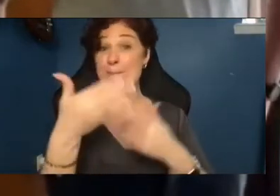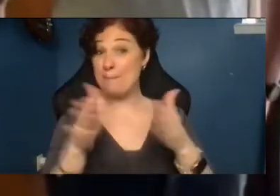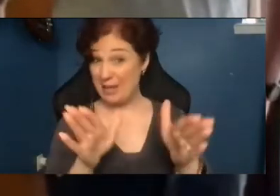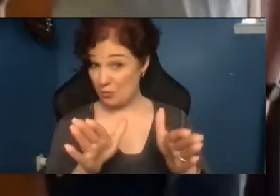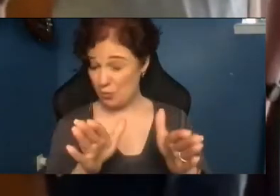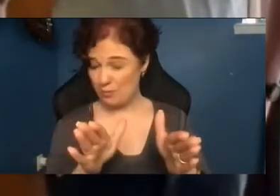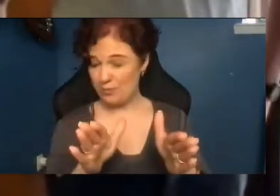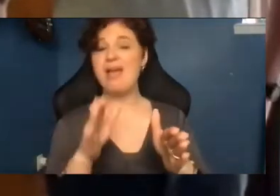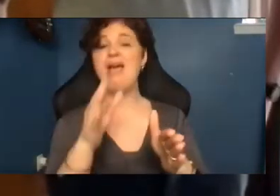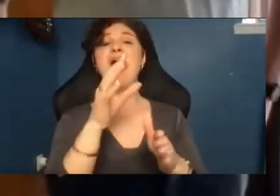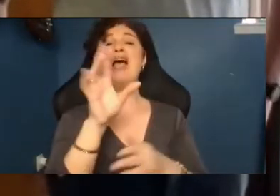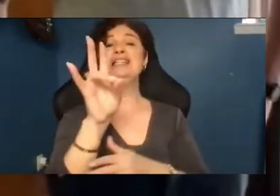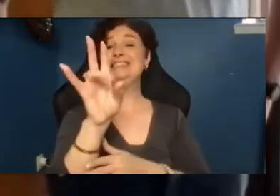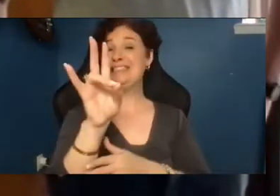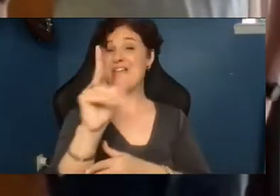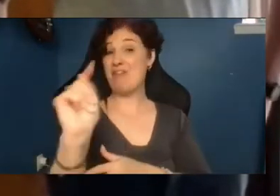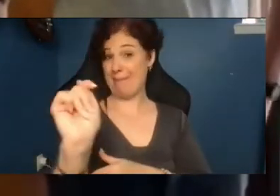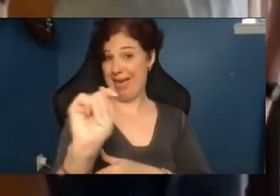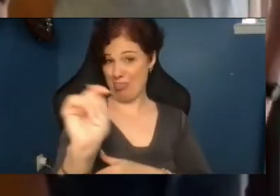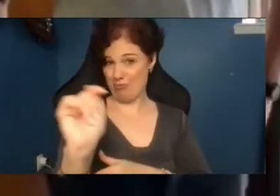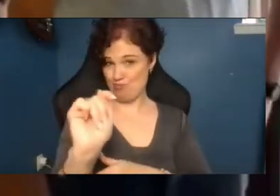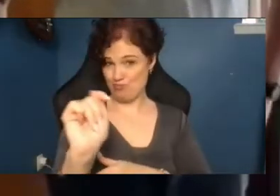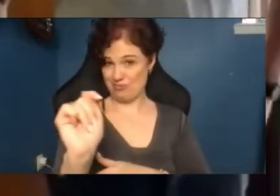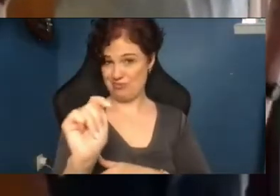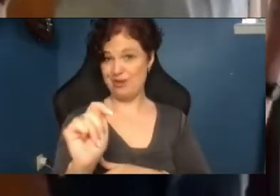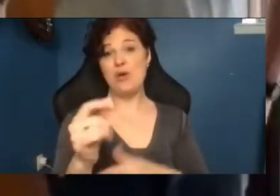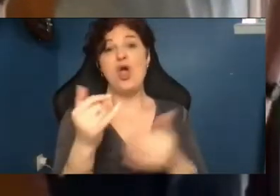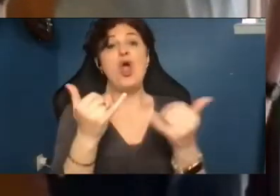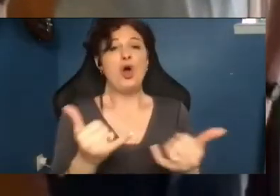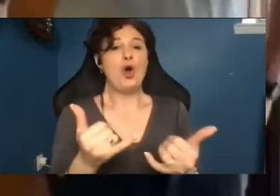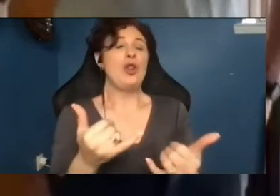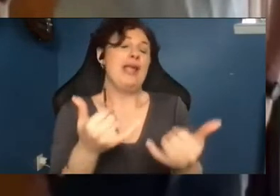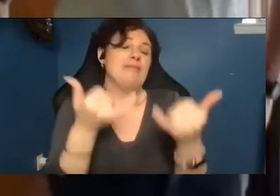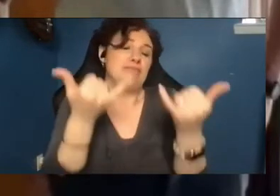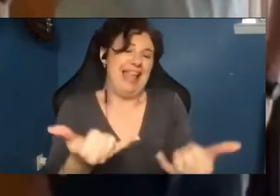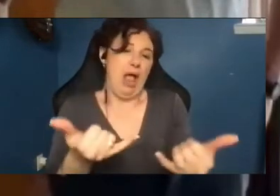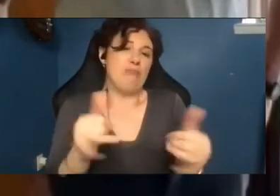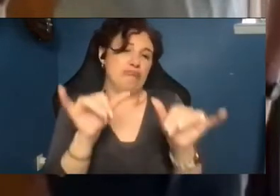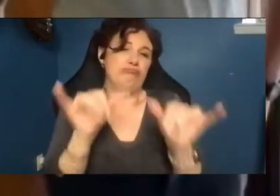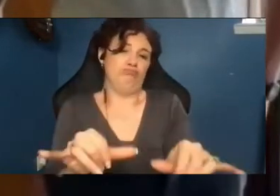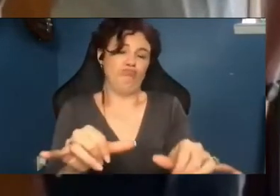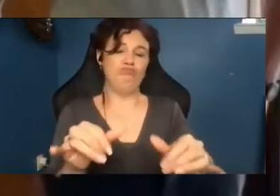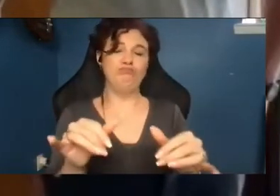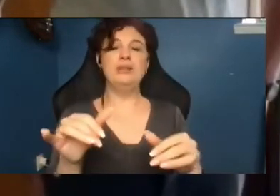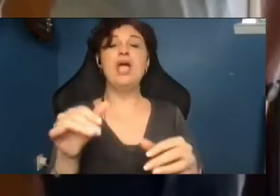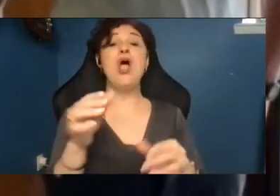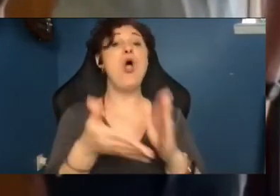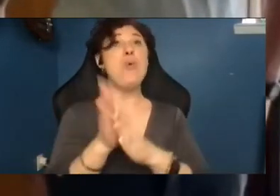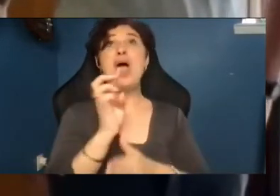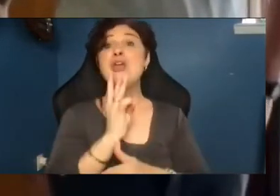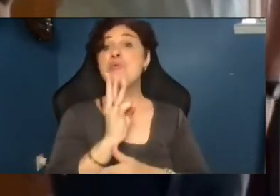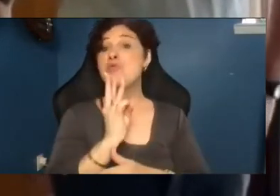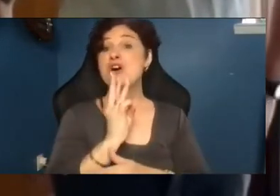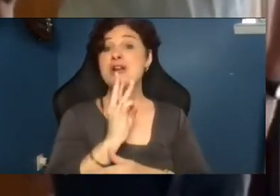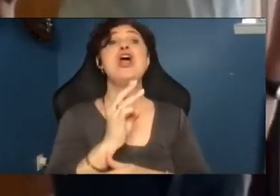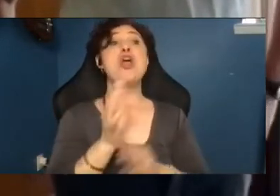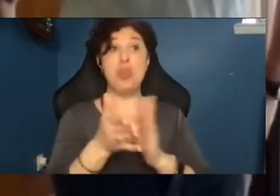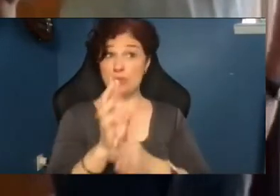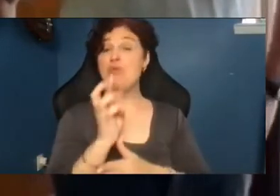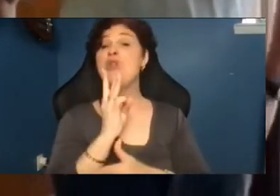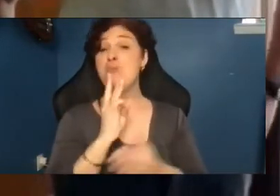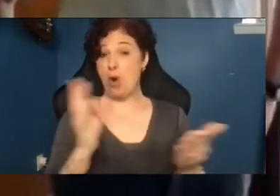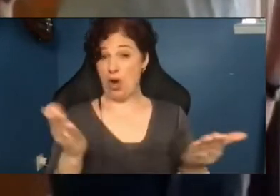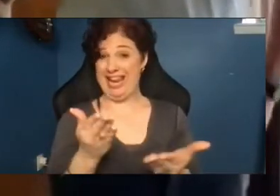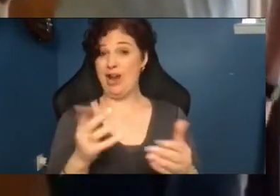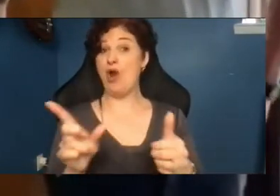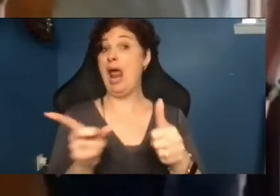bedrooms and 7 bathrooms, which is currently where we still sit today. And as far as running water goes, there was running water